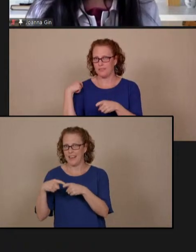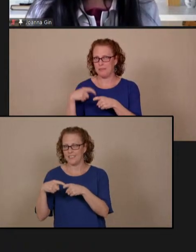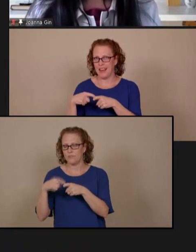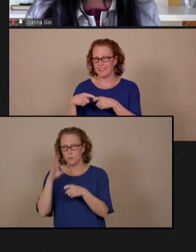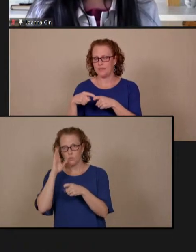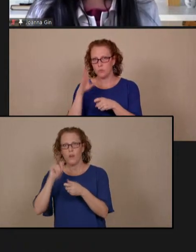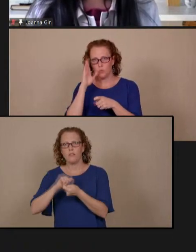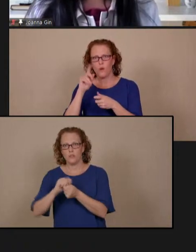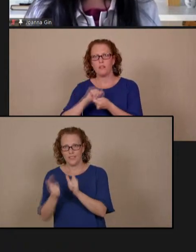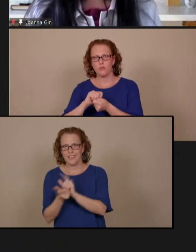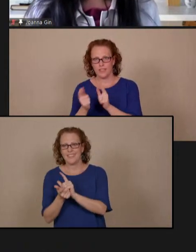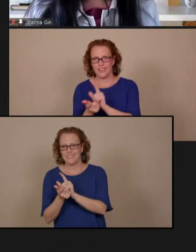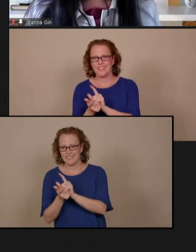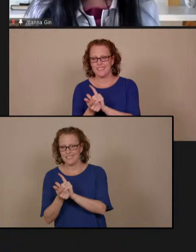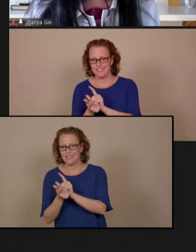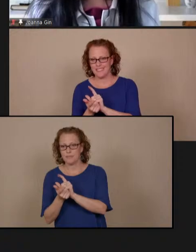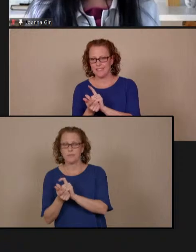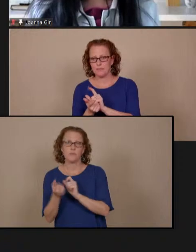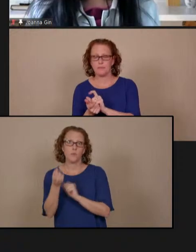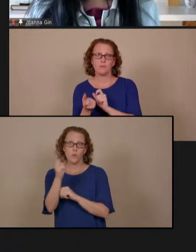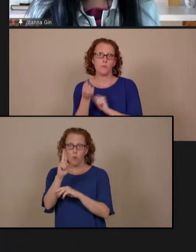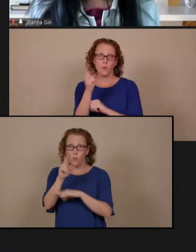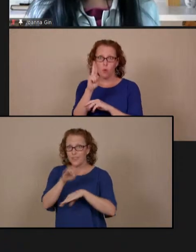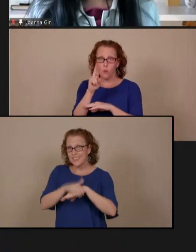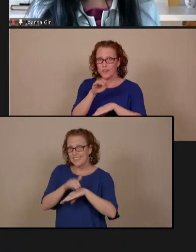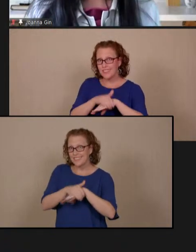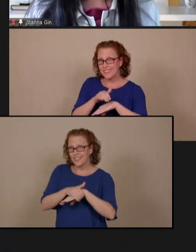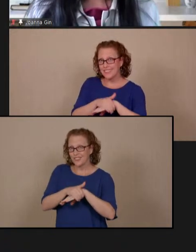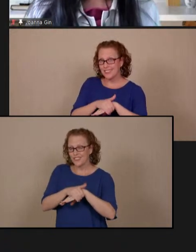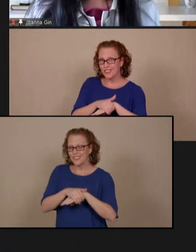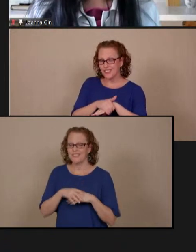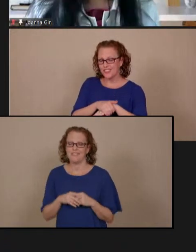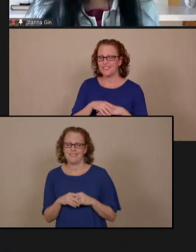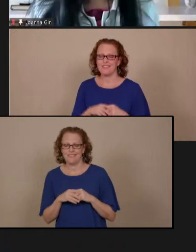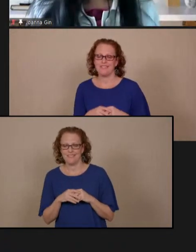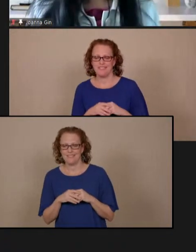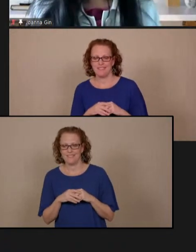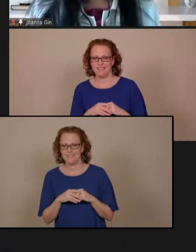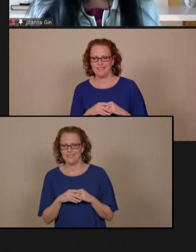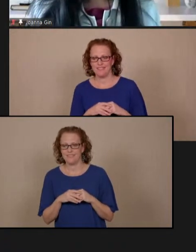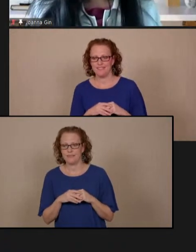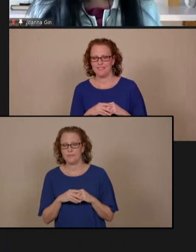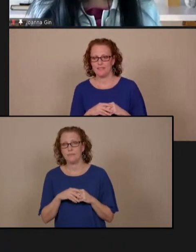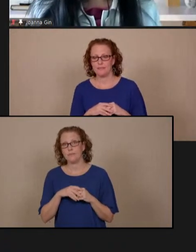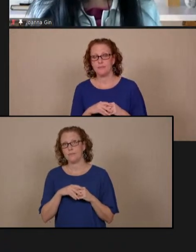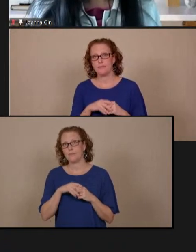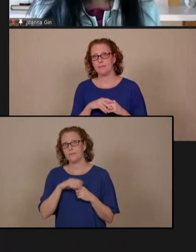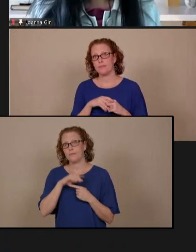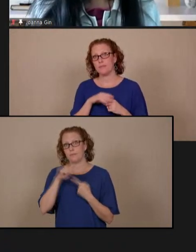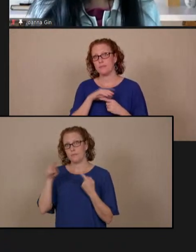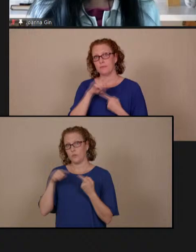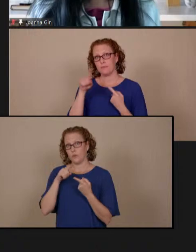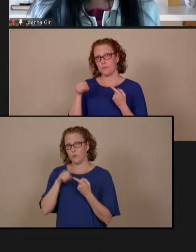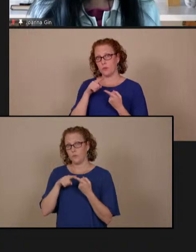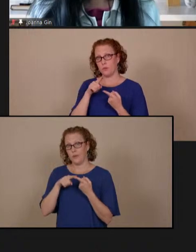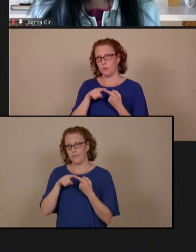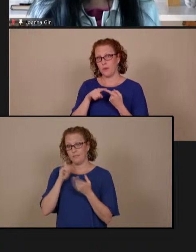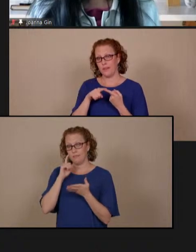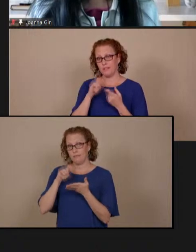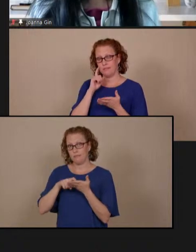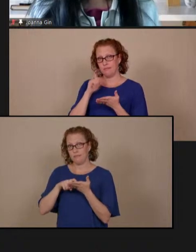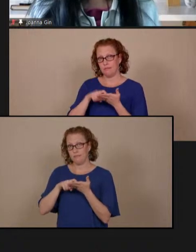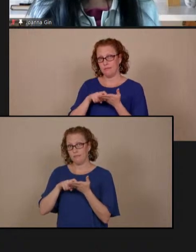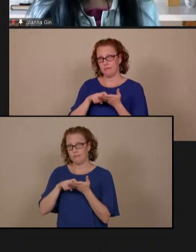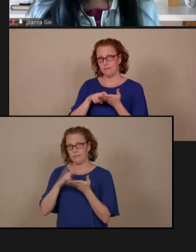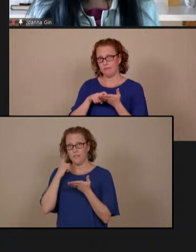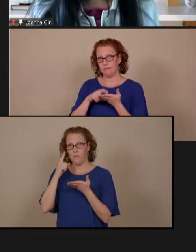translated format, or in English to hear the untranslated format. When you are recognized to speak, the moderator will